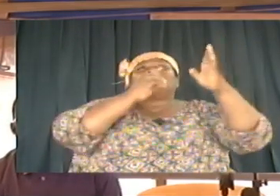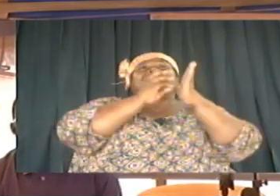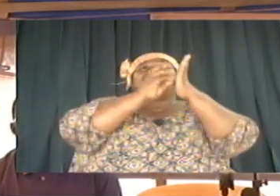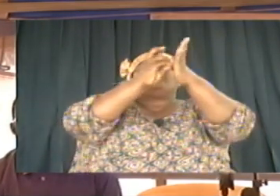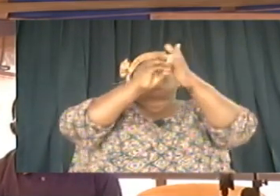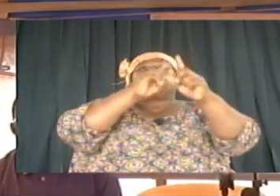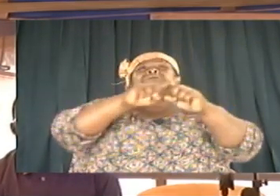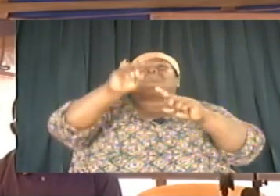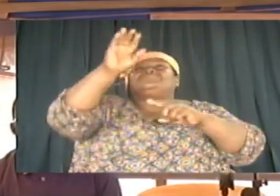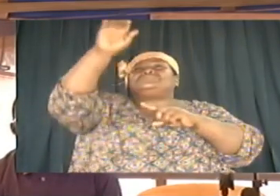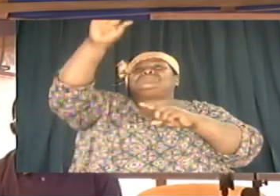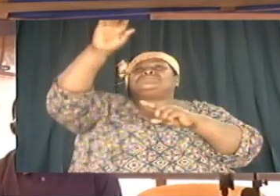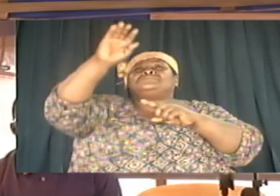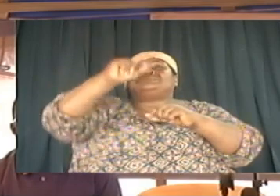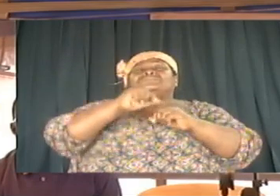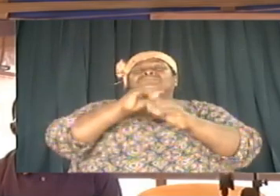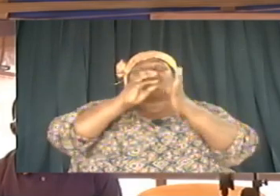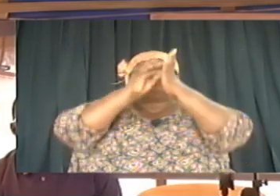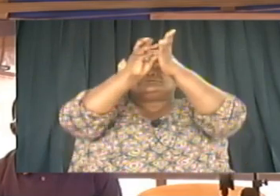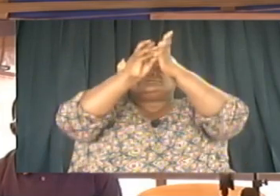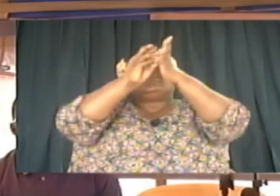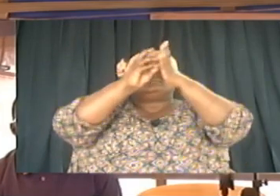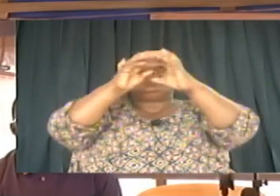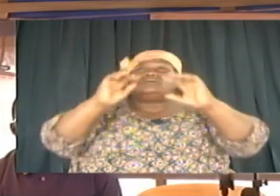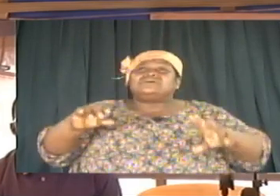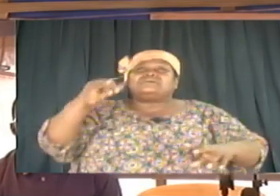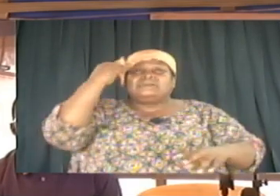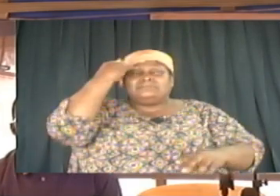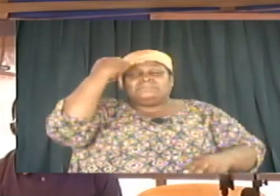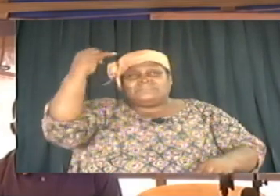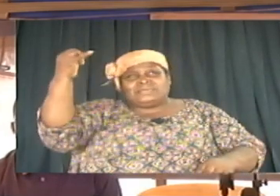And can we imagine it? Can we fathom it?